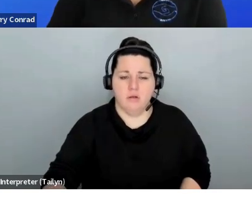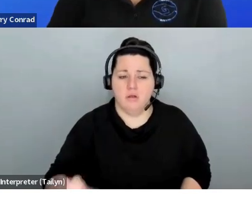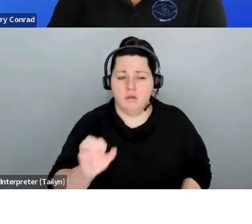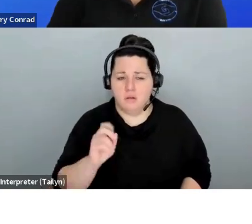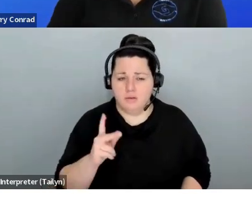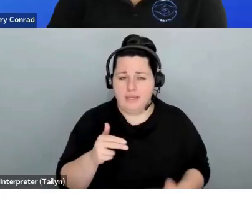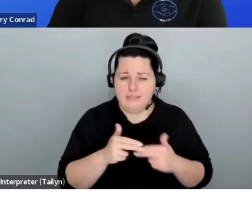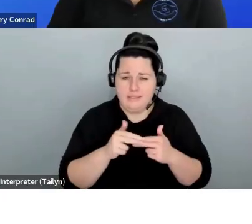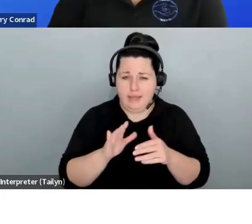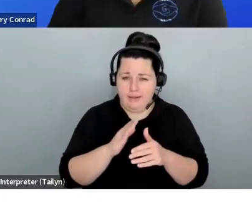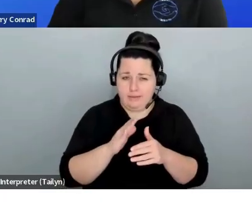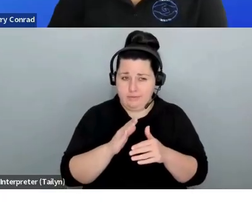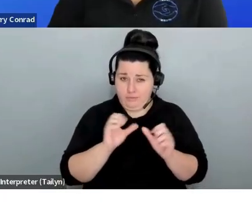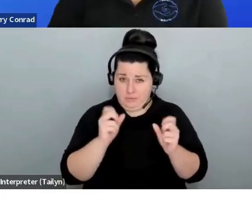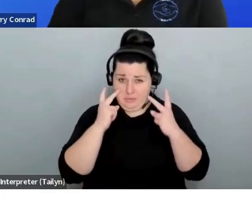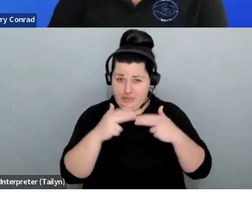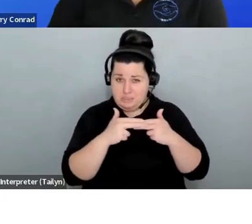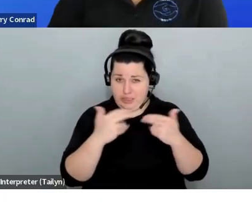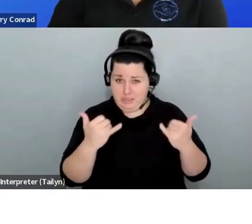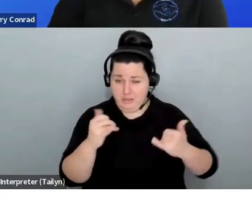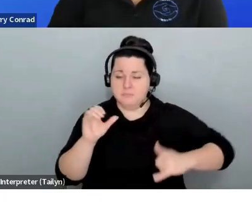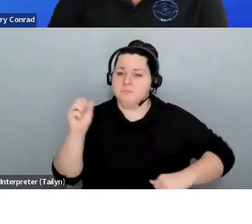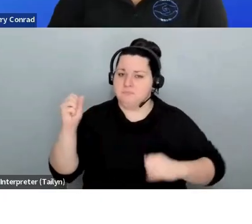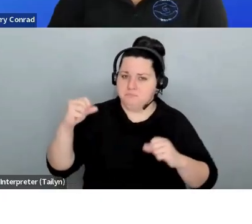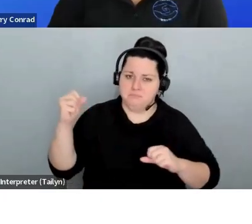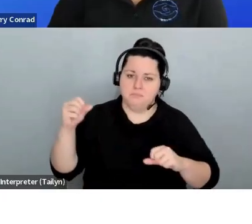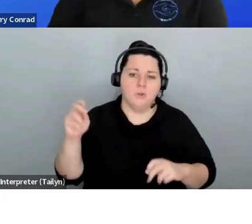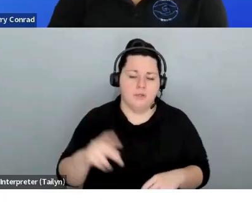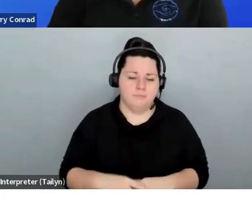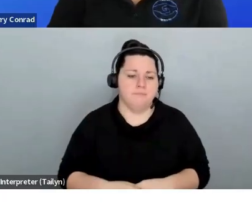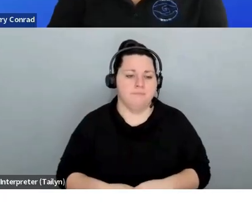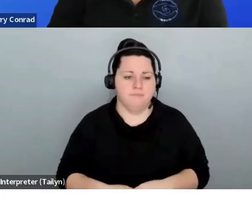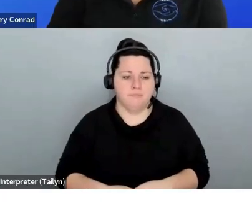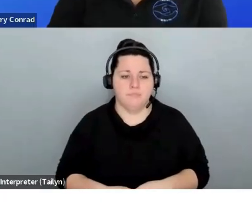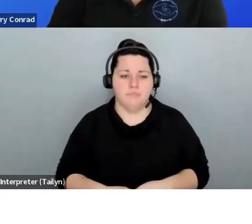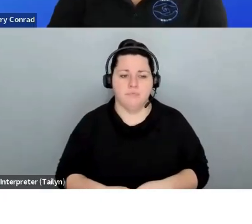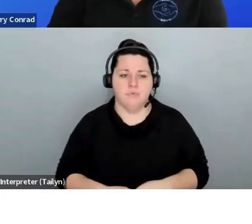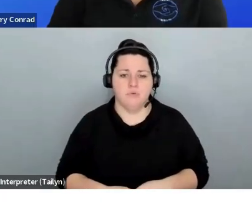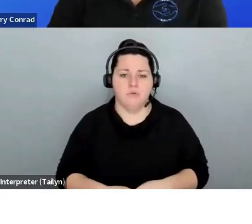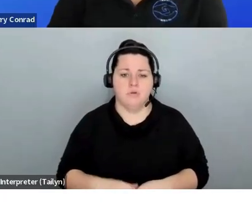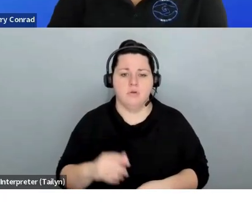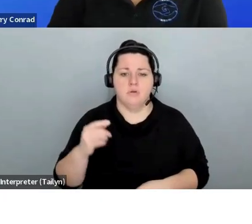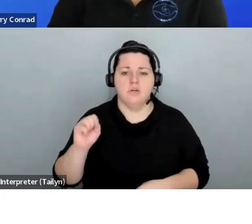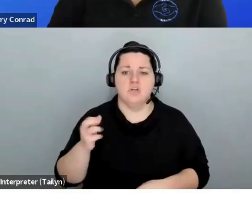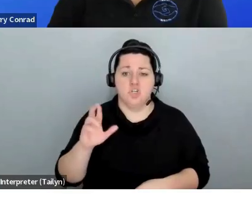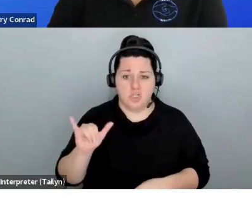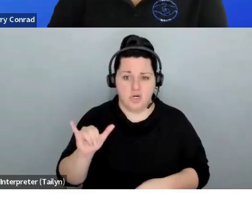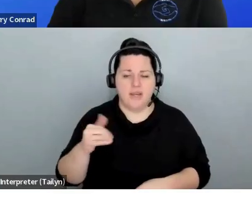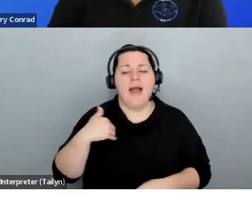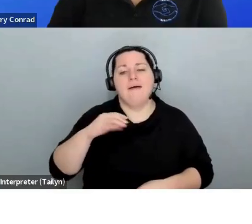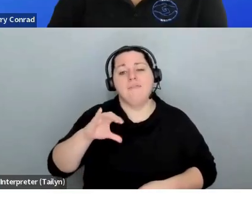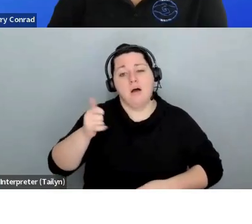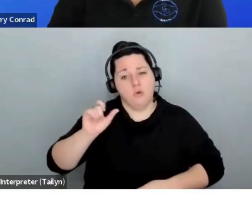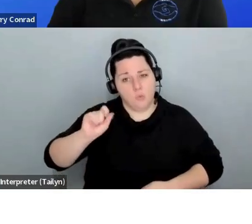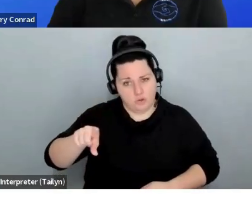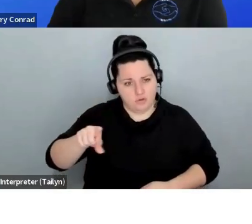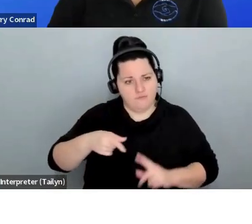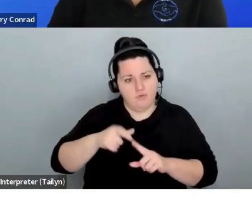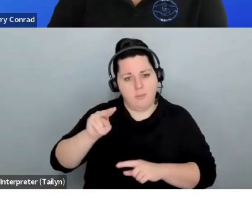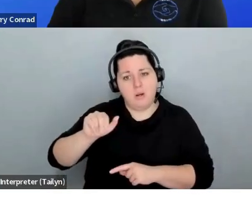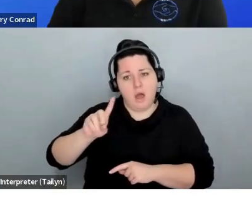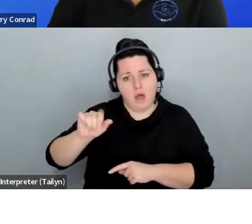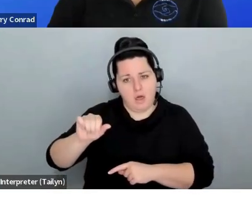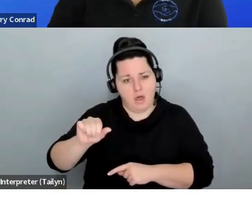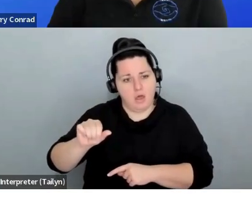the slides again. Did that work? Yes. Yeah. Okay. Great. So there is another question in the chat from